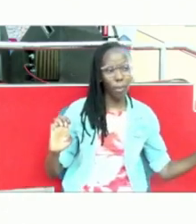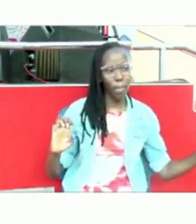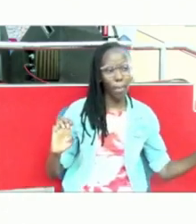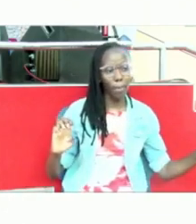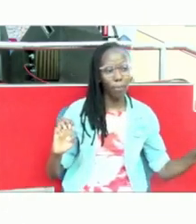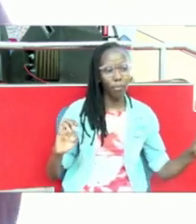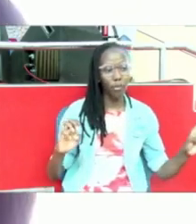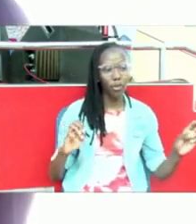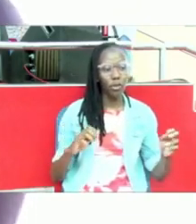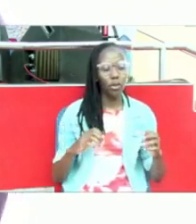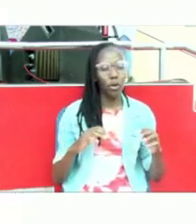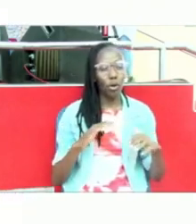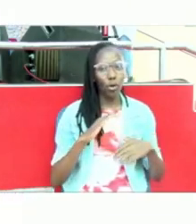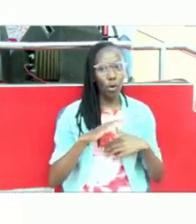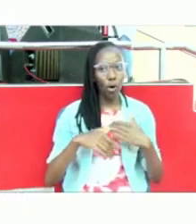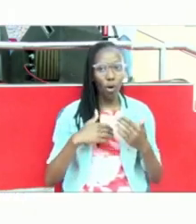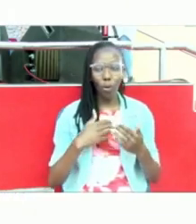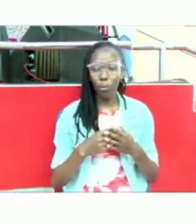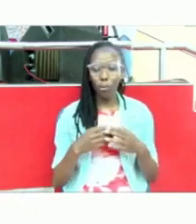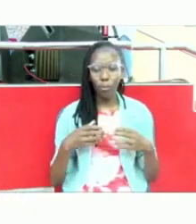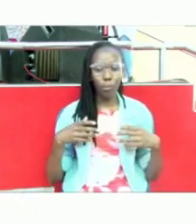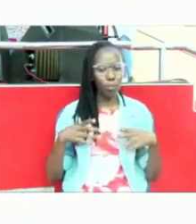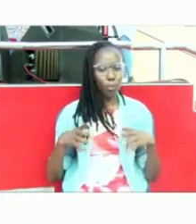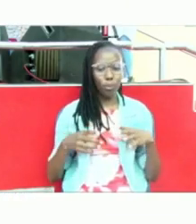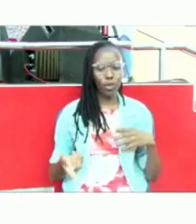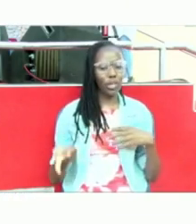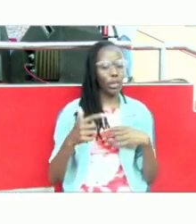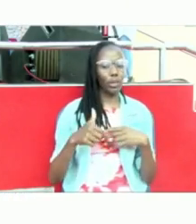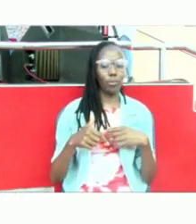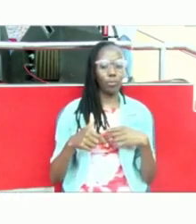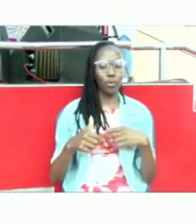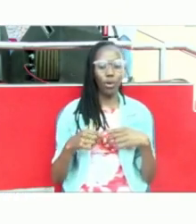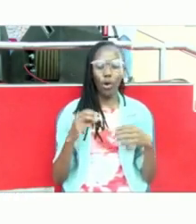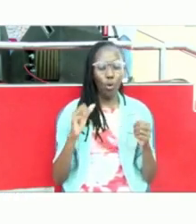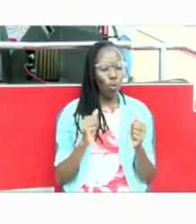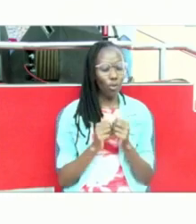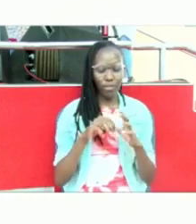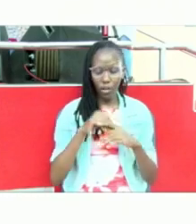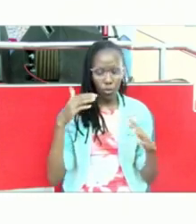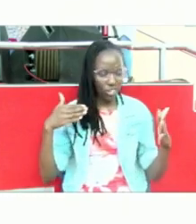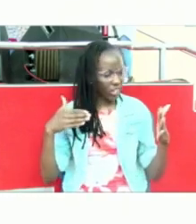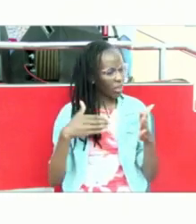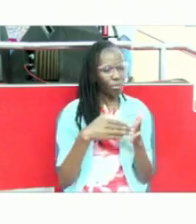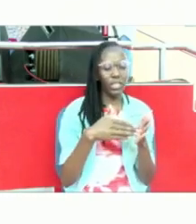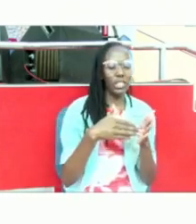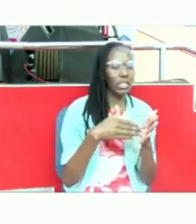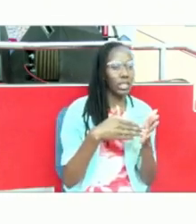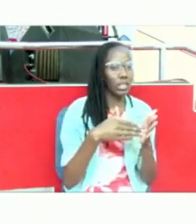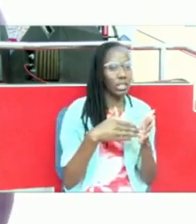So there are frontiers with no limits. That's what we are trusting God for in this new phase.